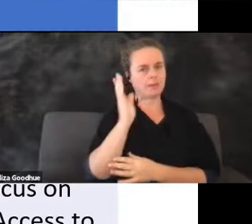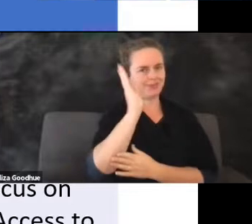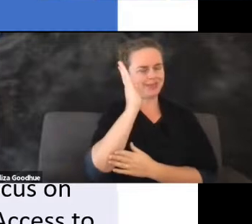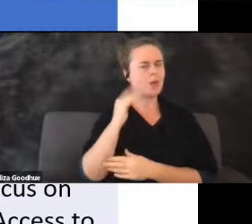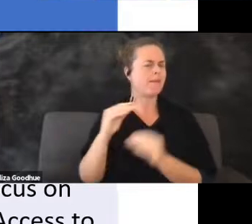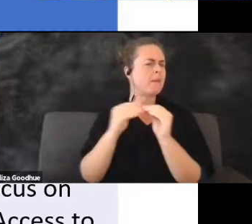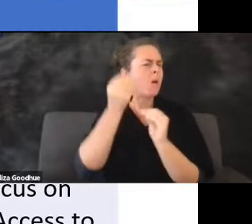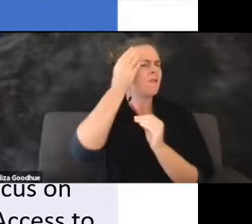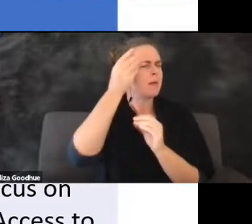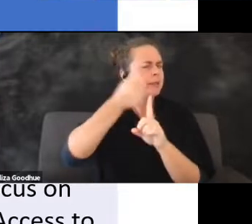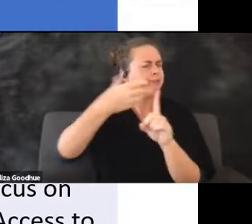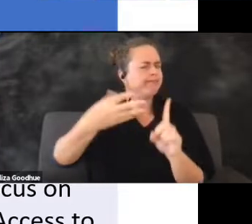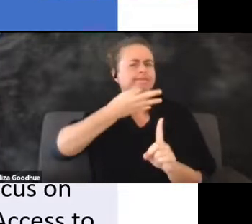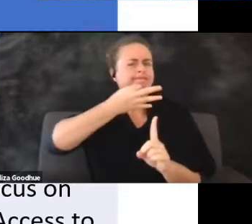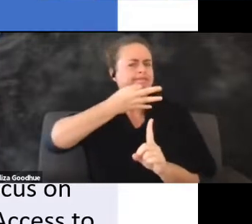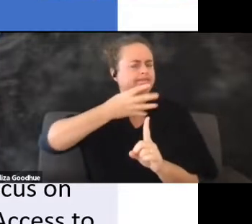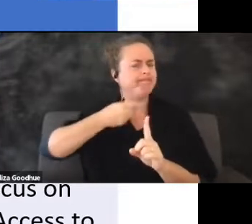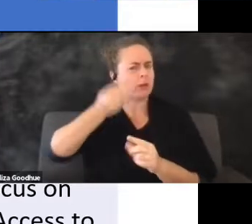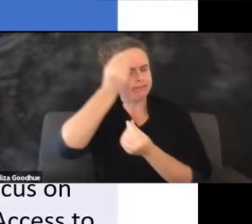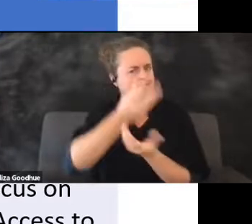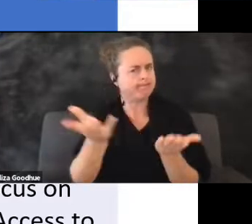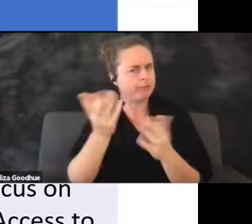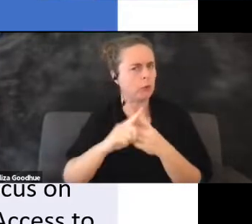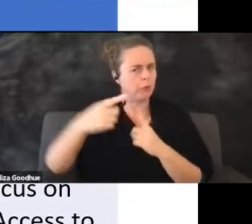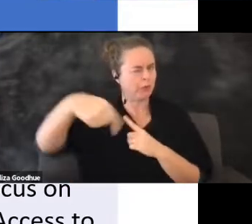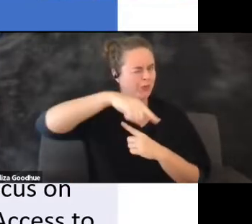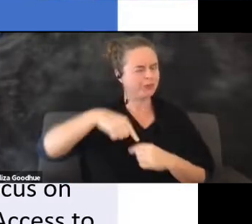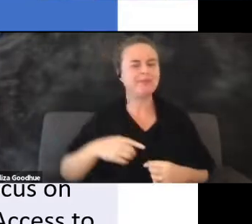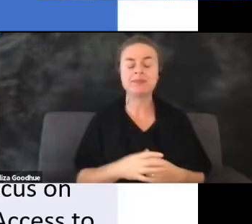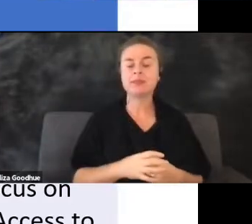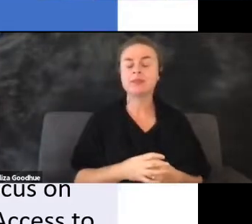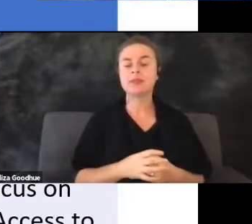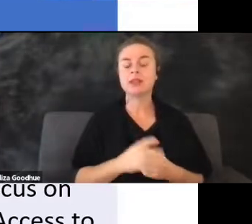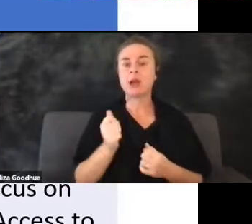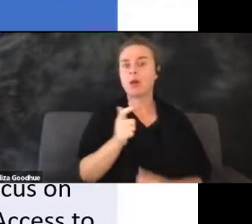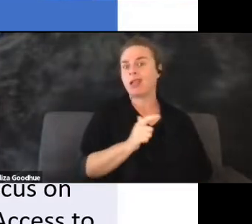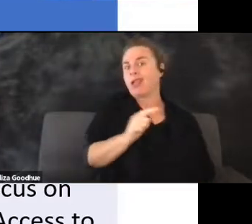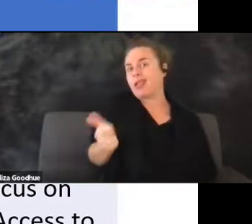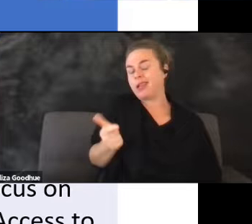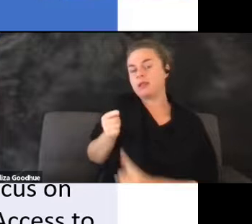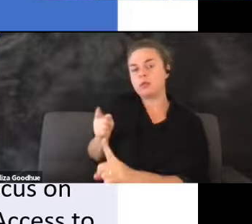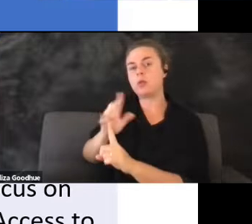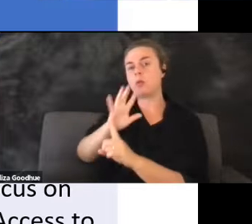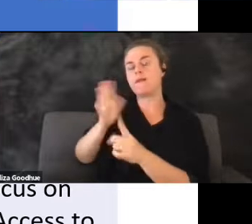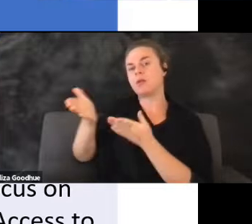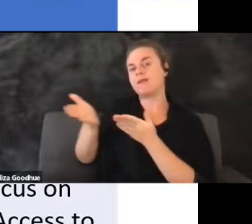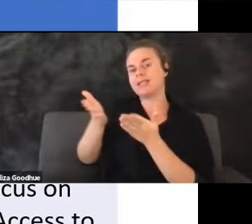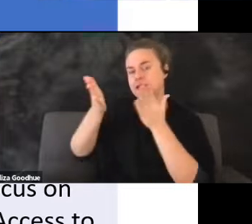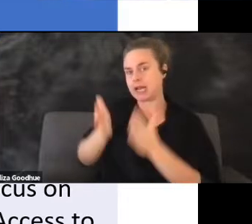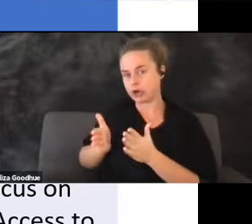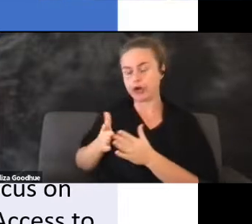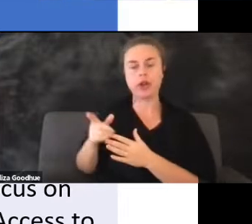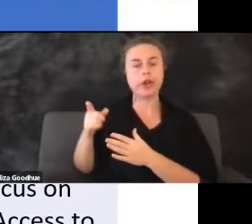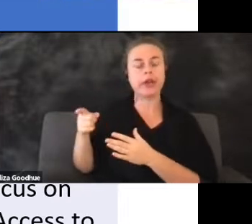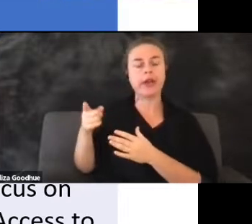learning collaborative will be forthcoming. I'm actually going to turn it over to our wonderful facilitator who has pulled all